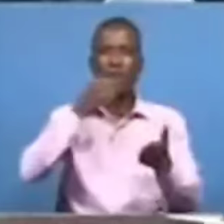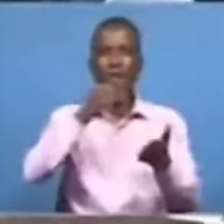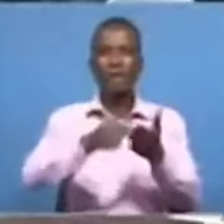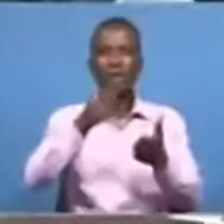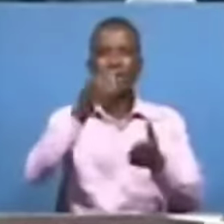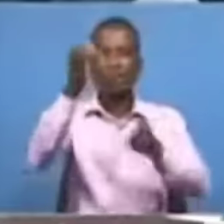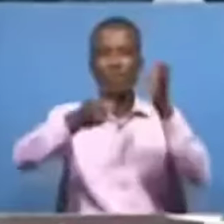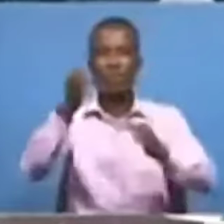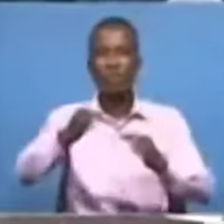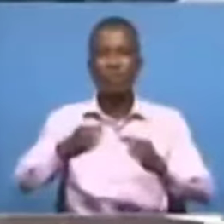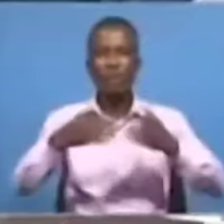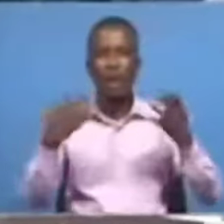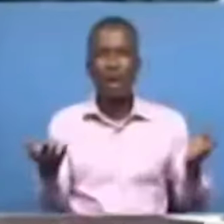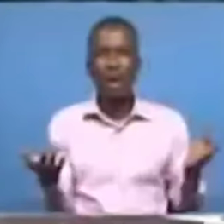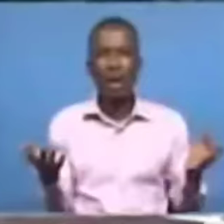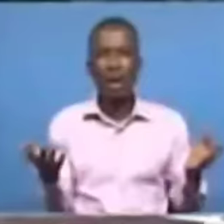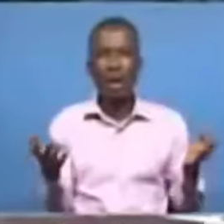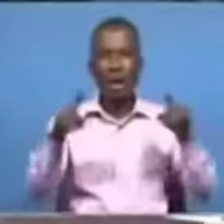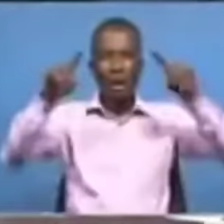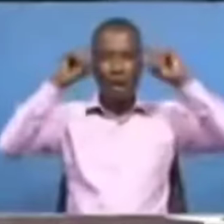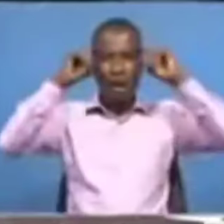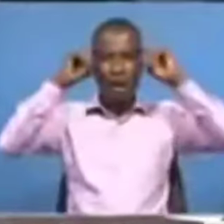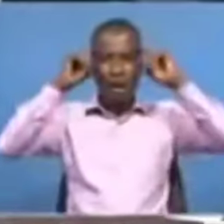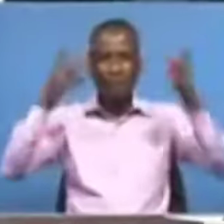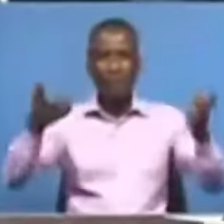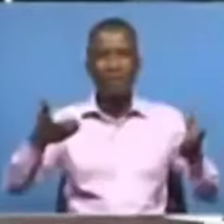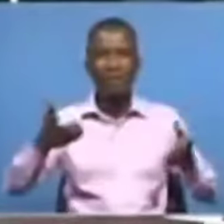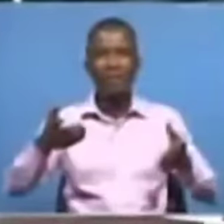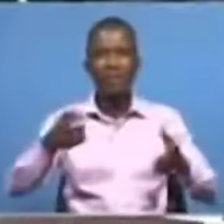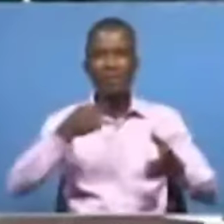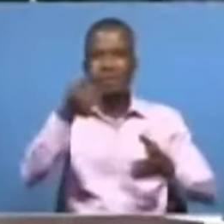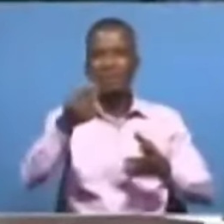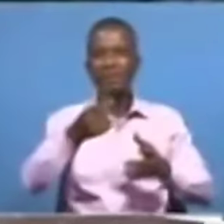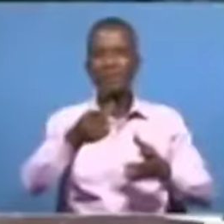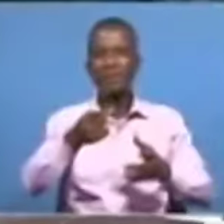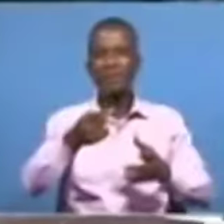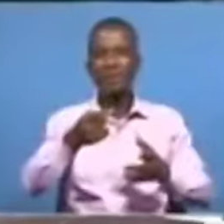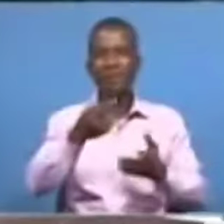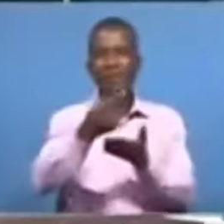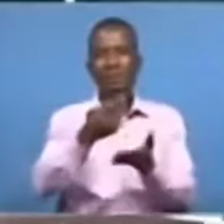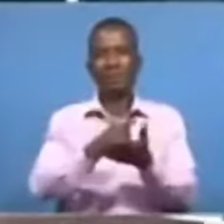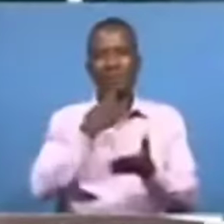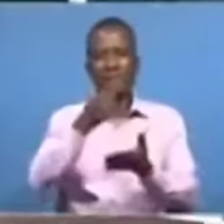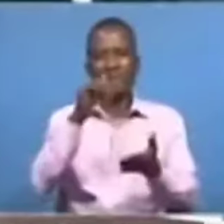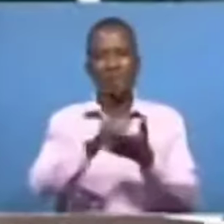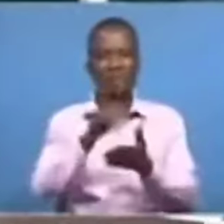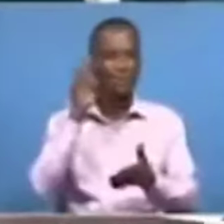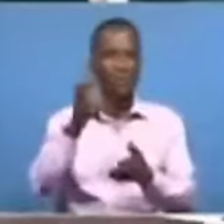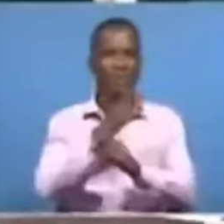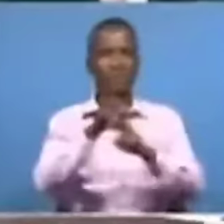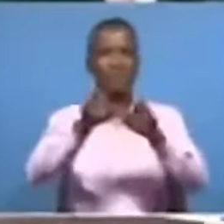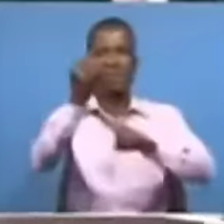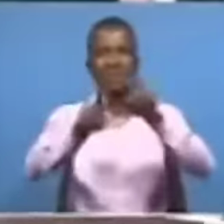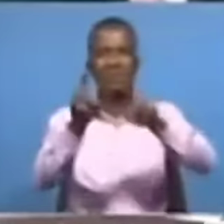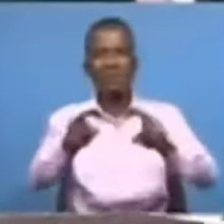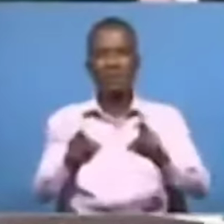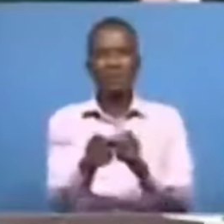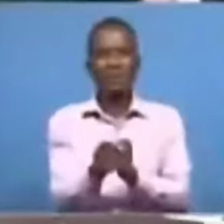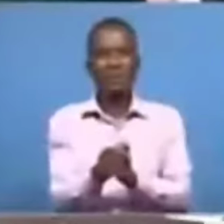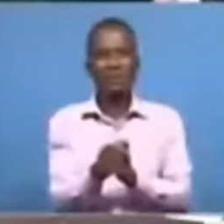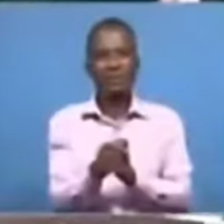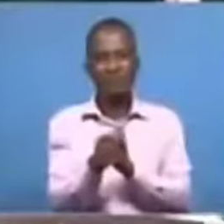that we could have relied on. And that what Jean Mensah did was basically to state the position of the law that she will be available for cross-examination. That was